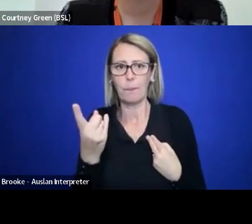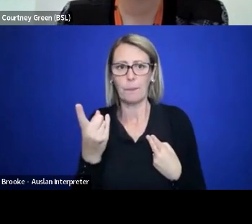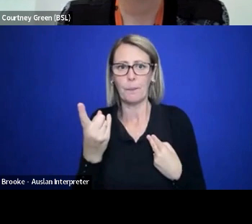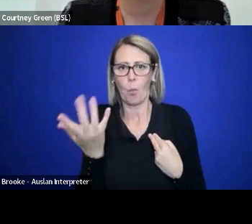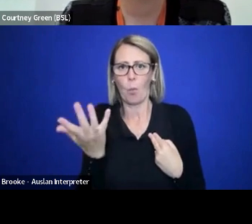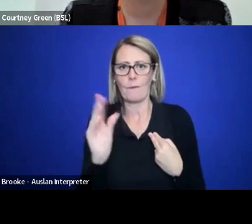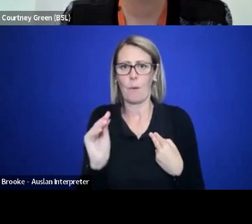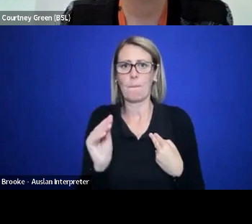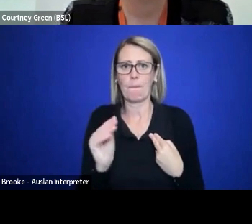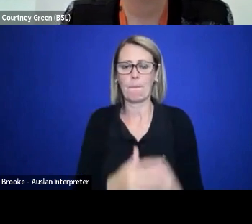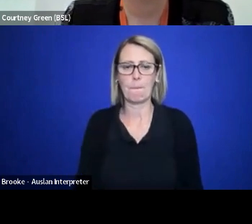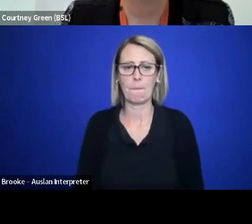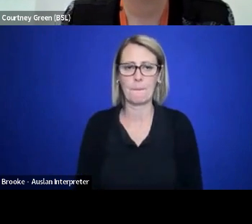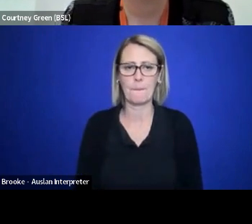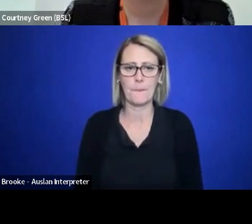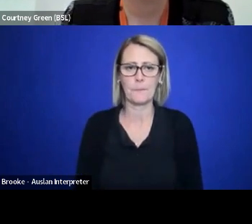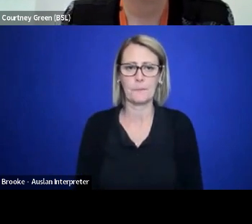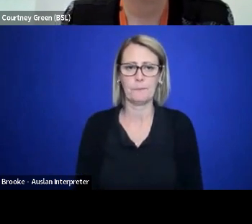and